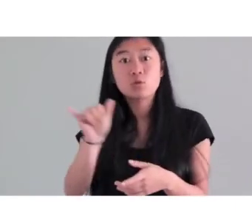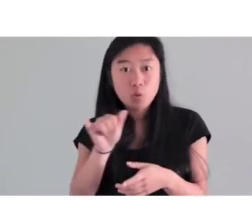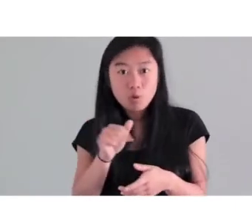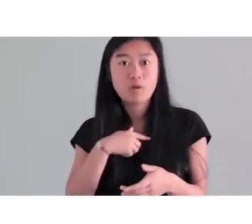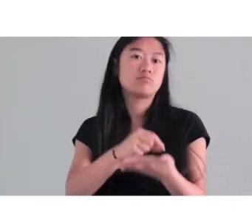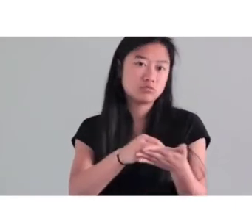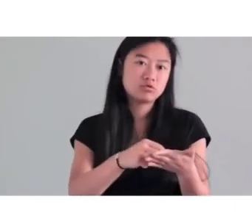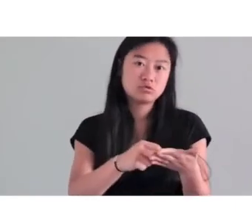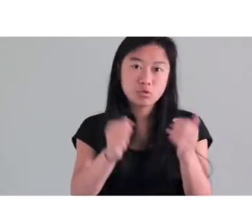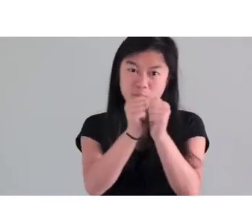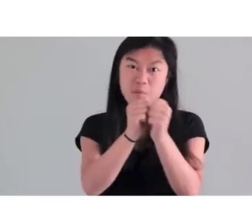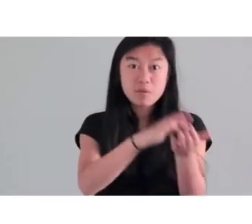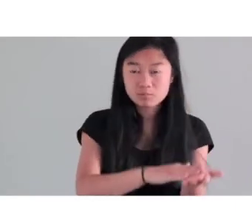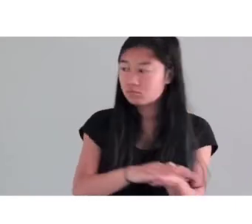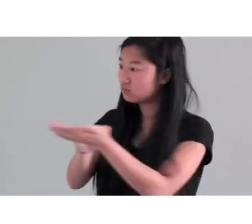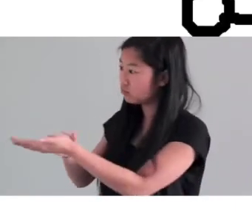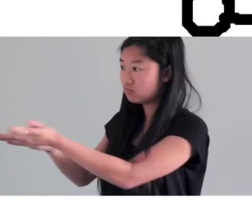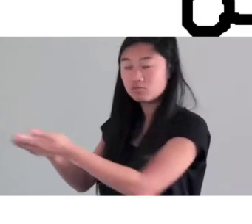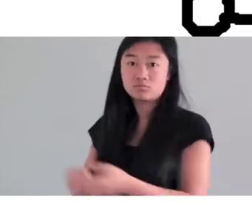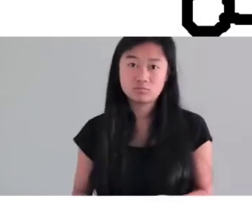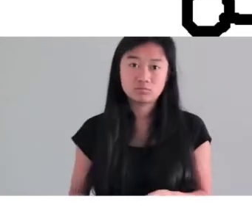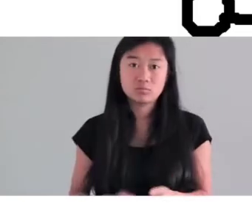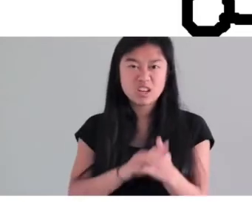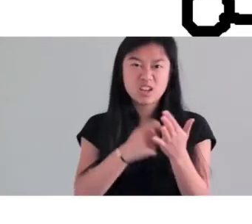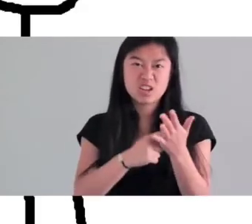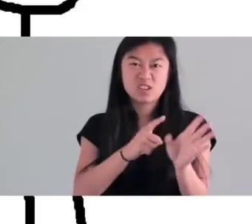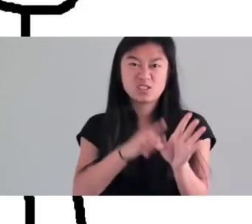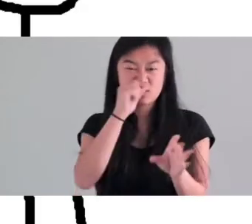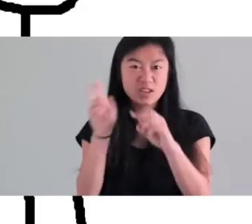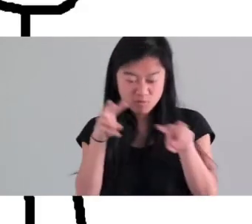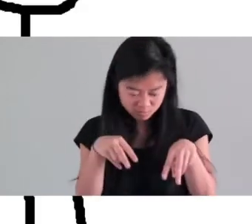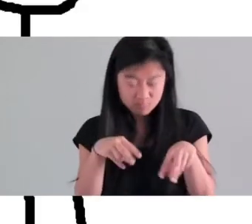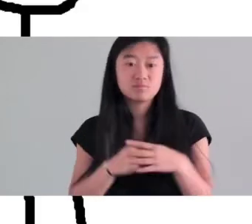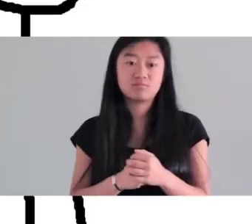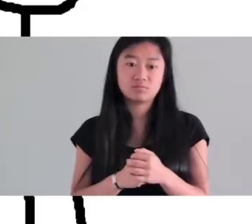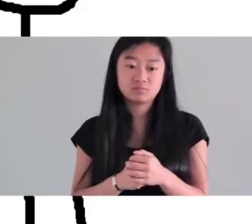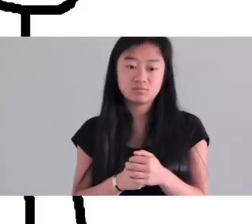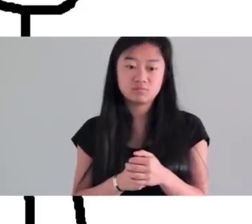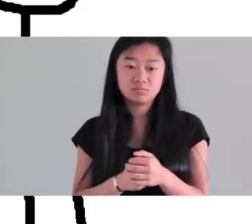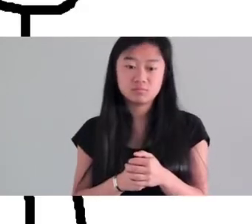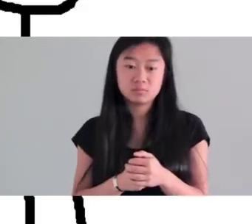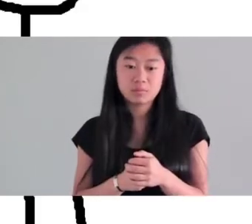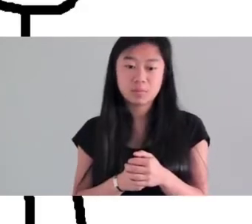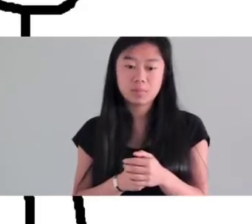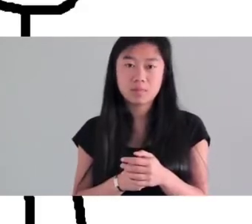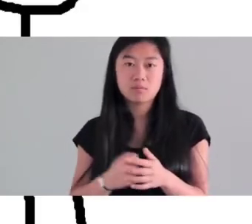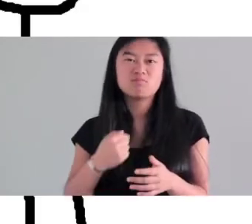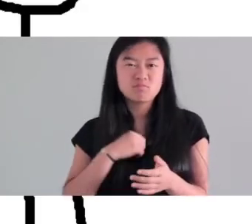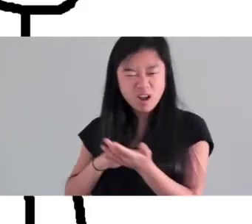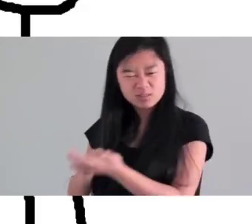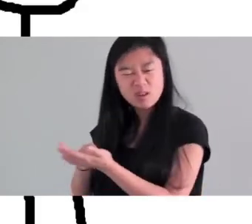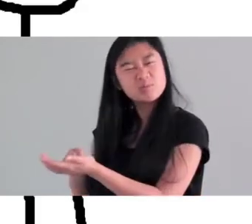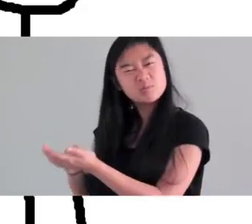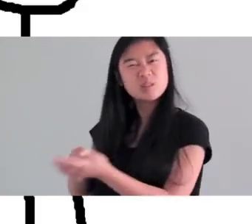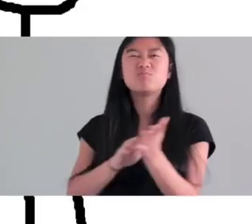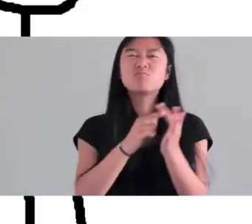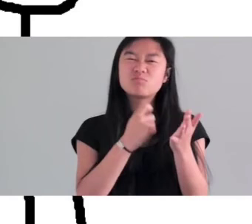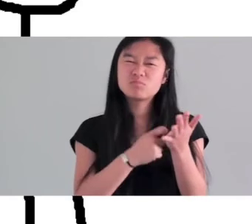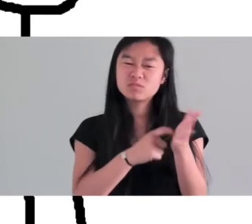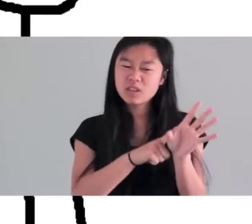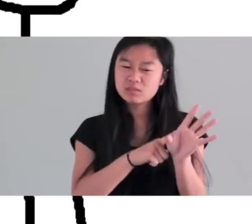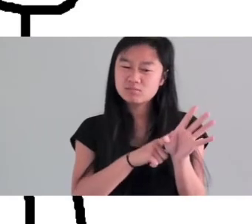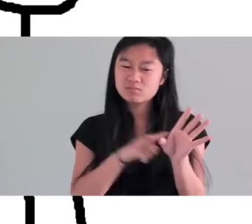if there is someone in your class that is deaf like my friend Jerry, try and help them so we can